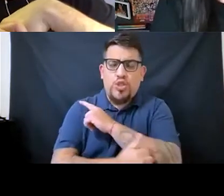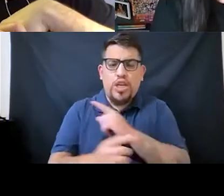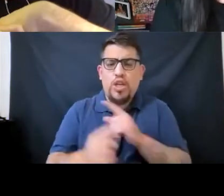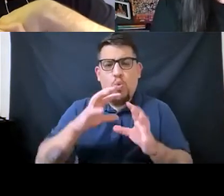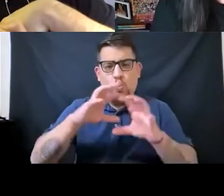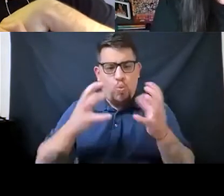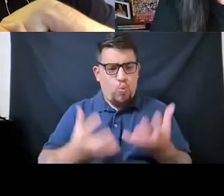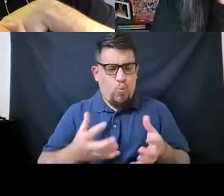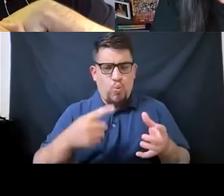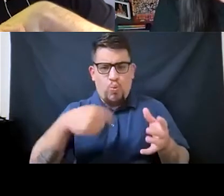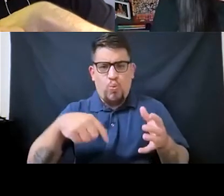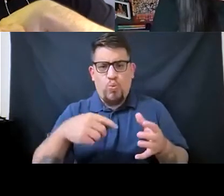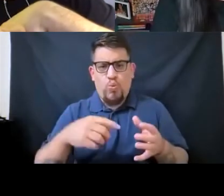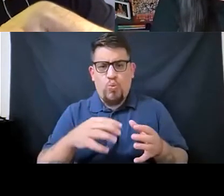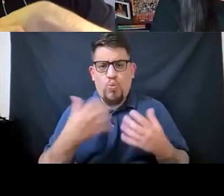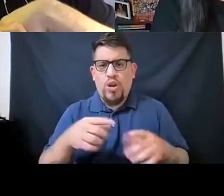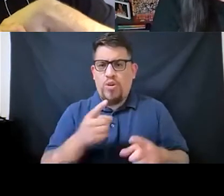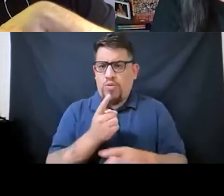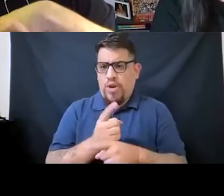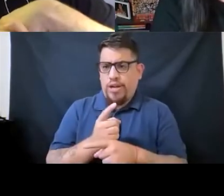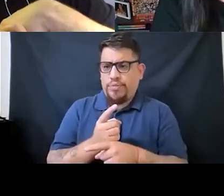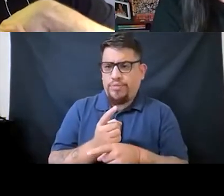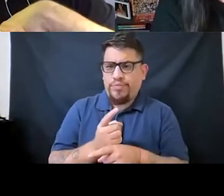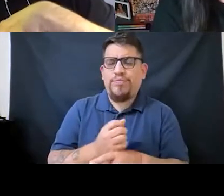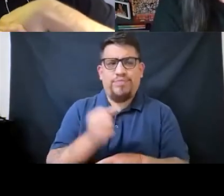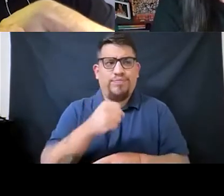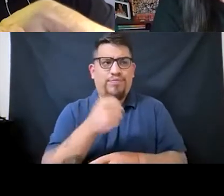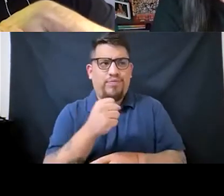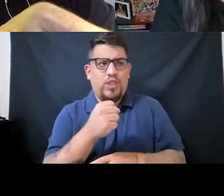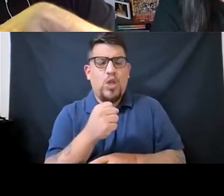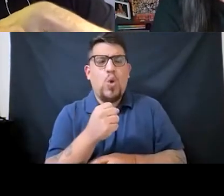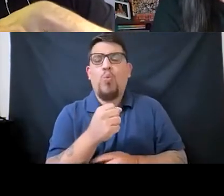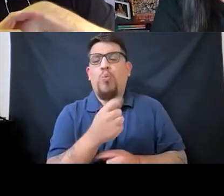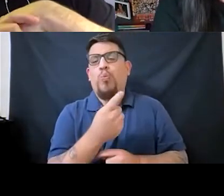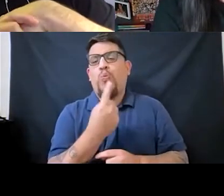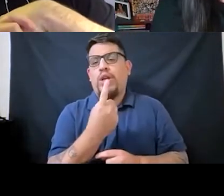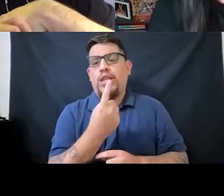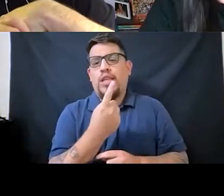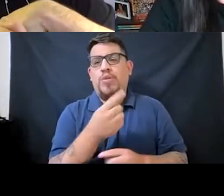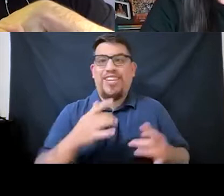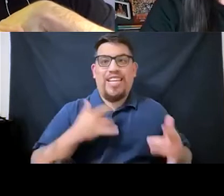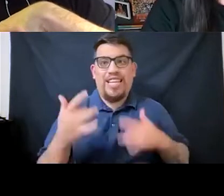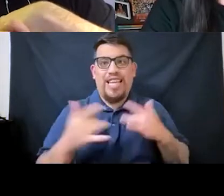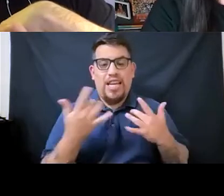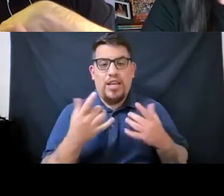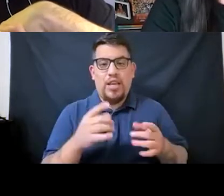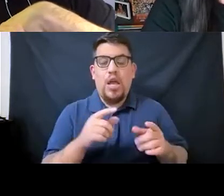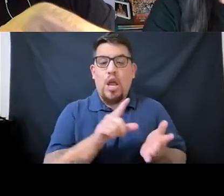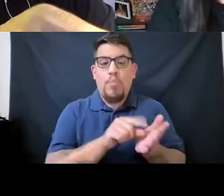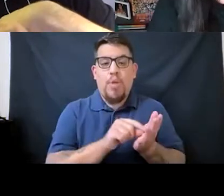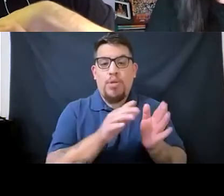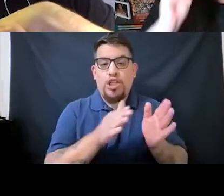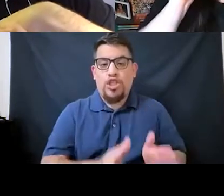bit unique to publications, right? Yeah, and that's one of the things we really were excited about with our publisher is